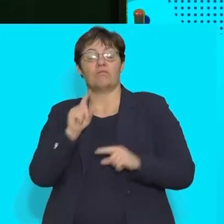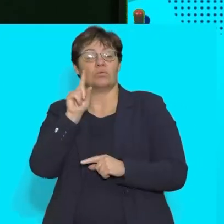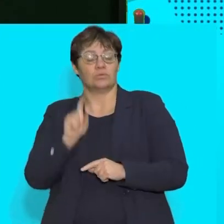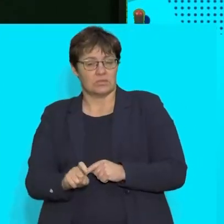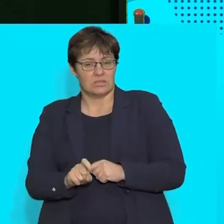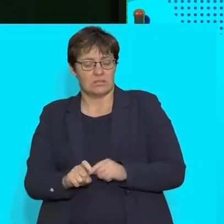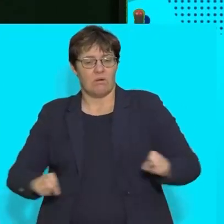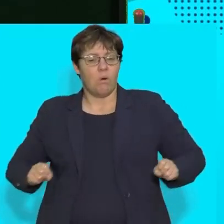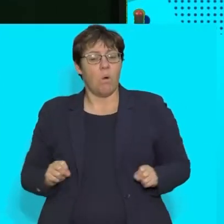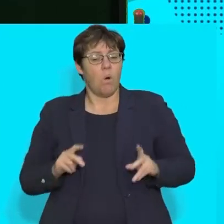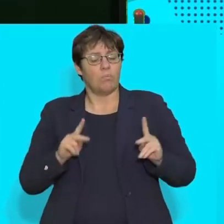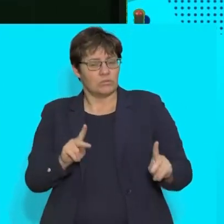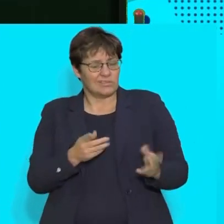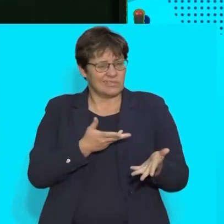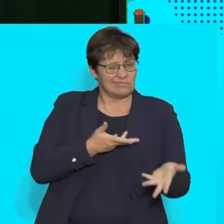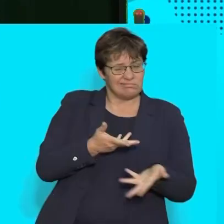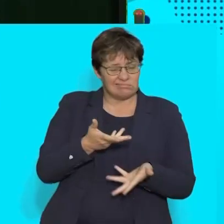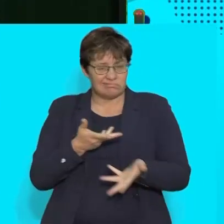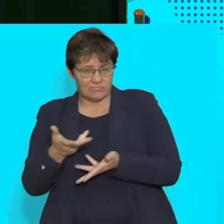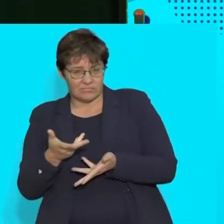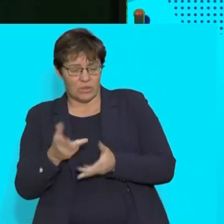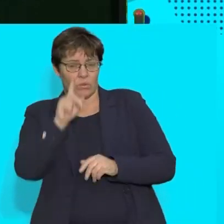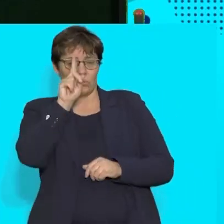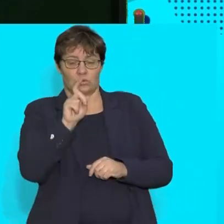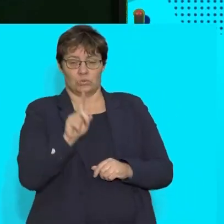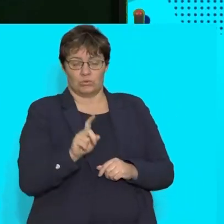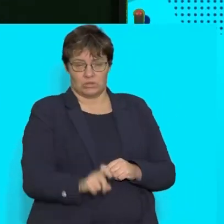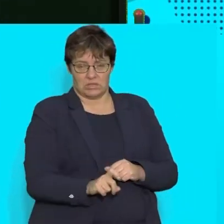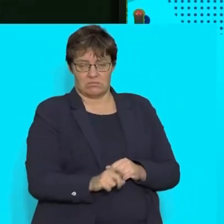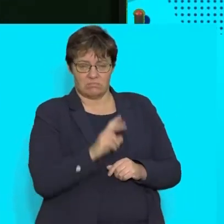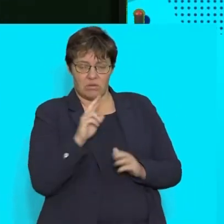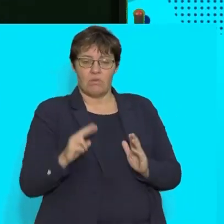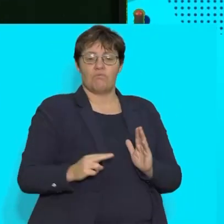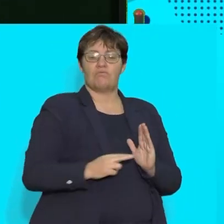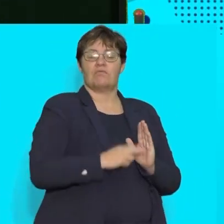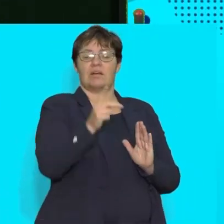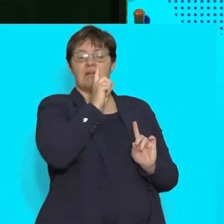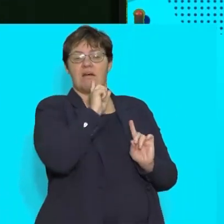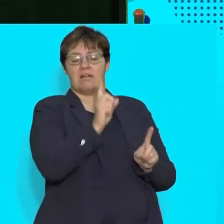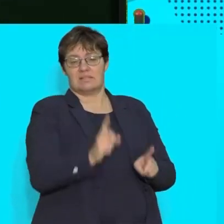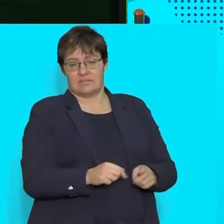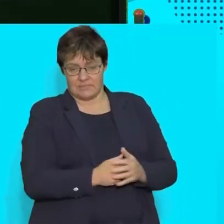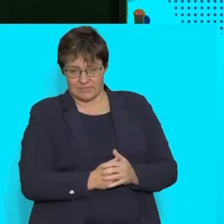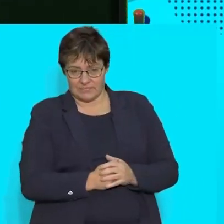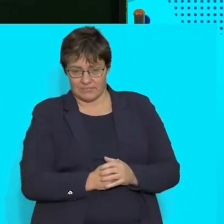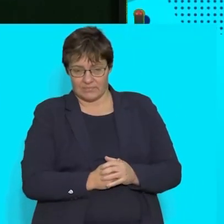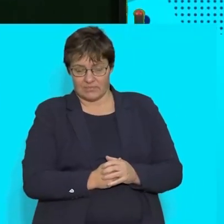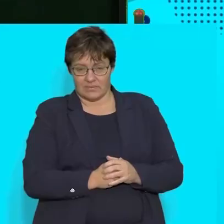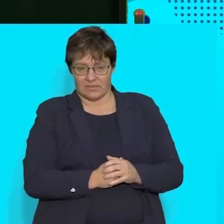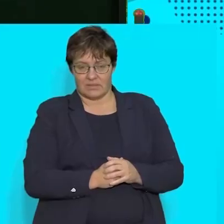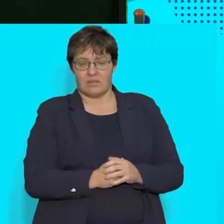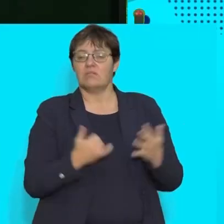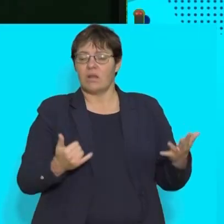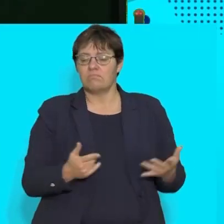solving some questions, I'm going to give you an opportunity to engage with those questions and hopefully then reflect on your answers as we work through